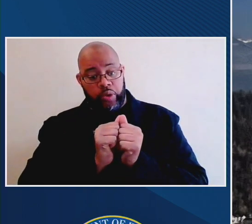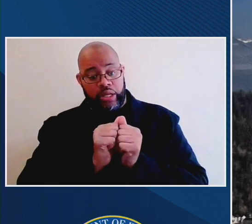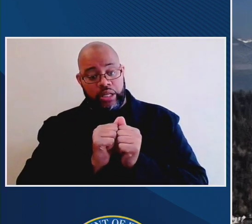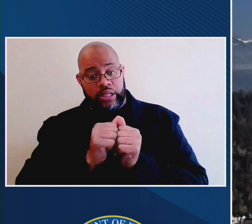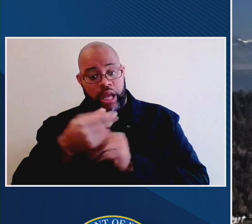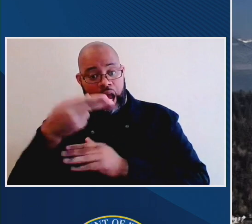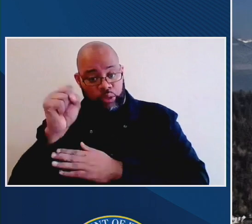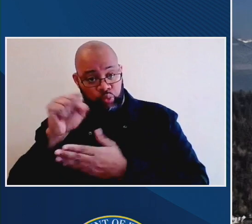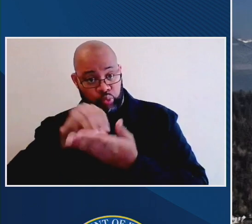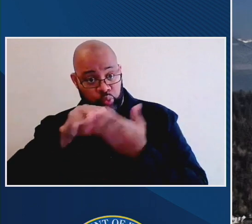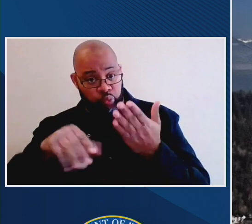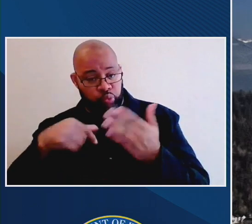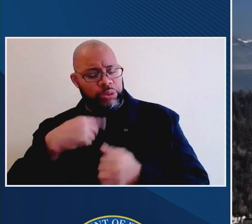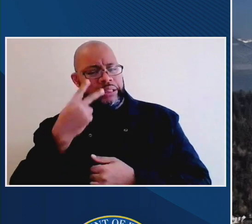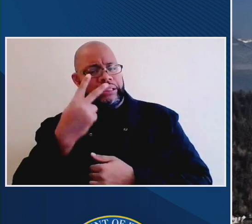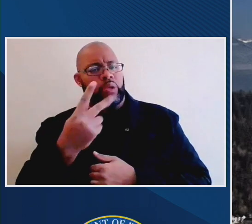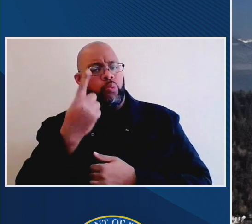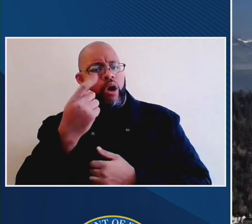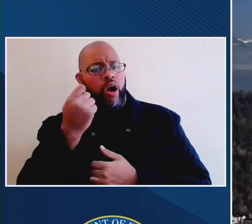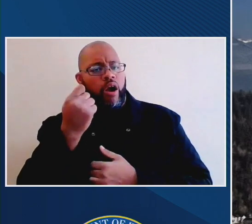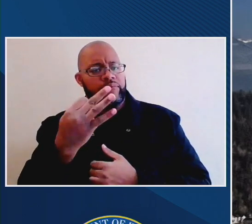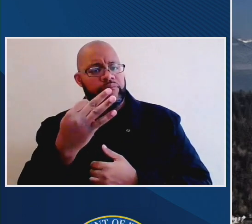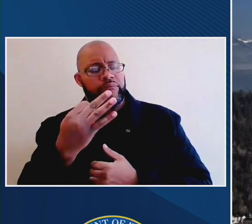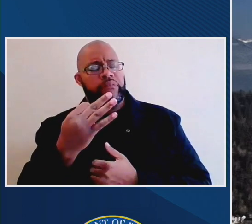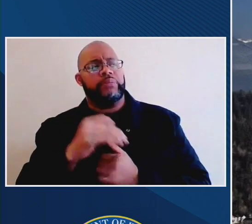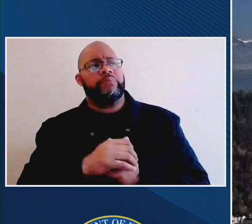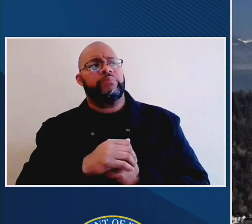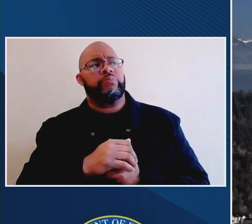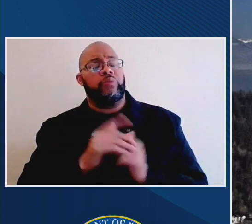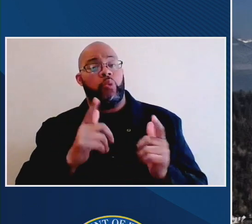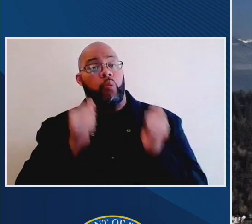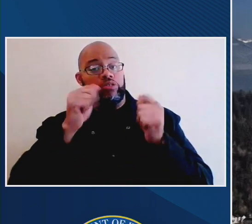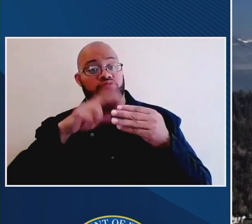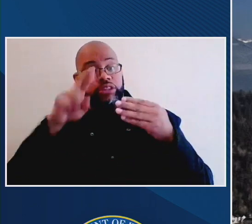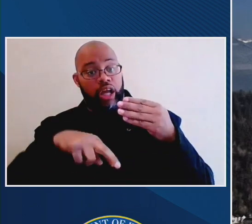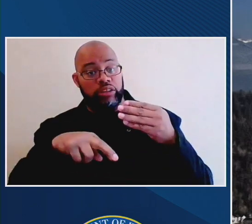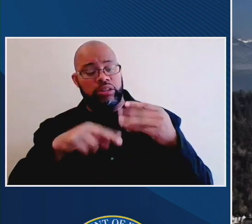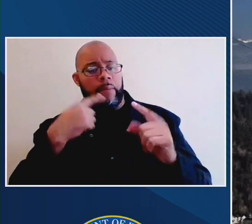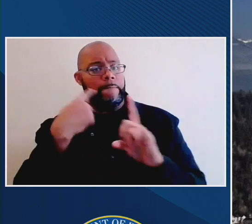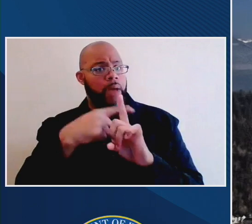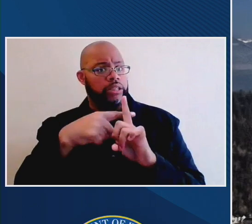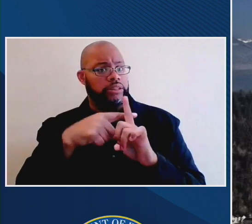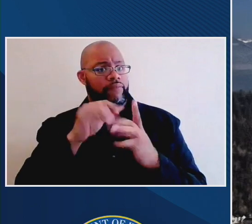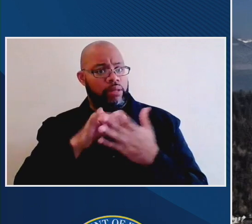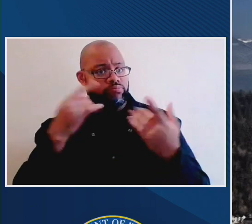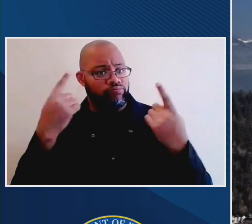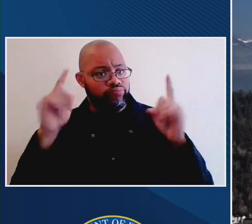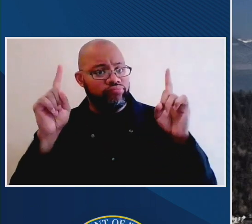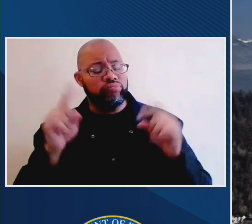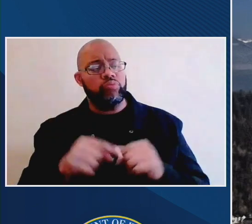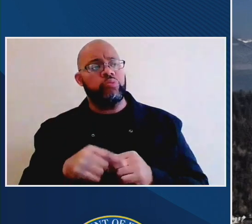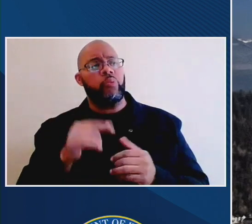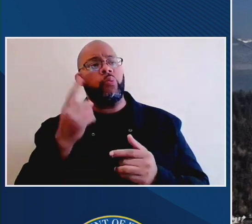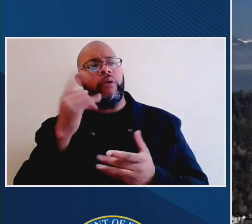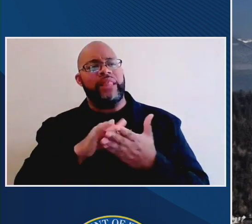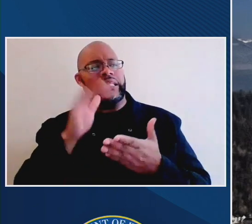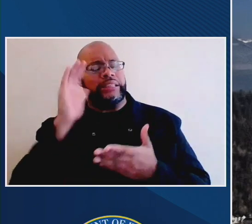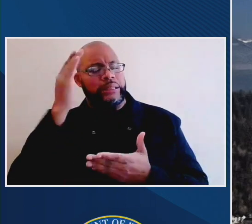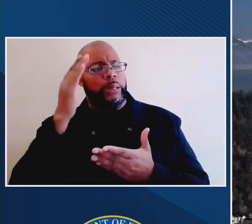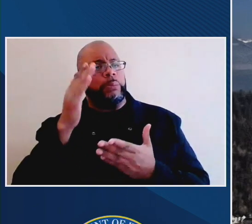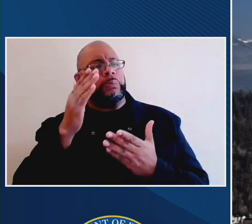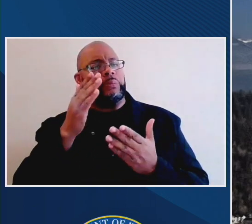actual points in the application for, a TRIO application. So that could be something that, the main committee could choose